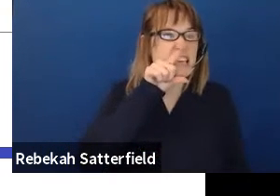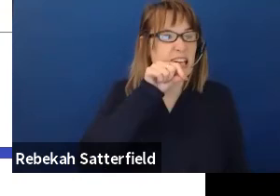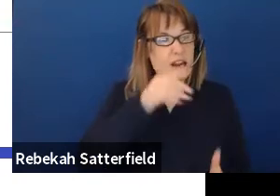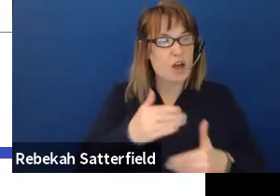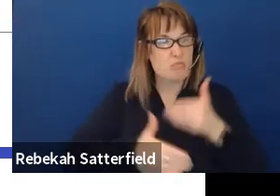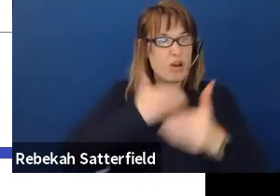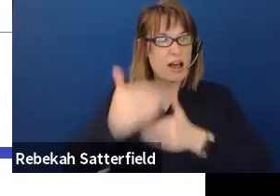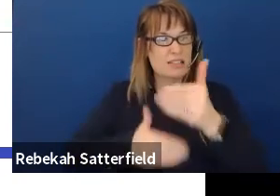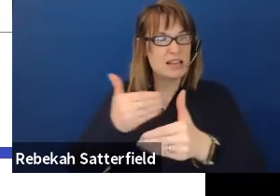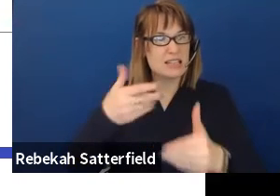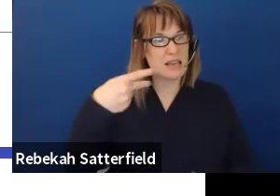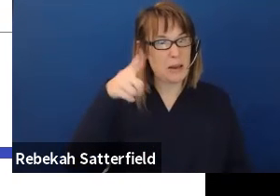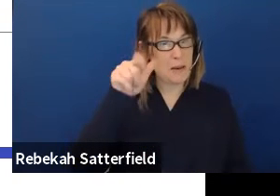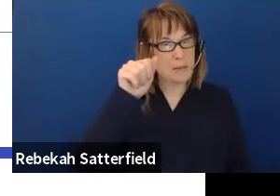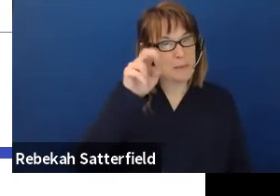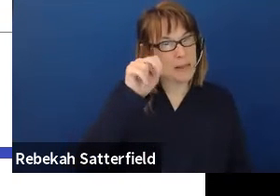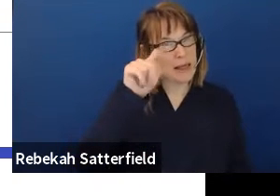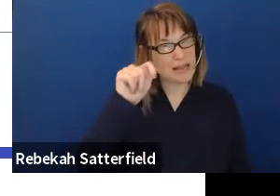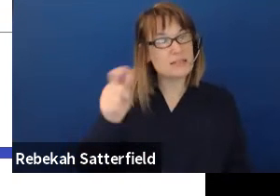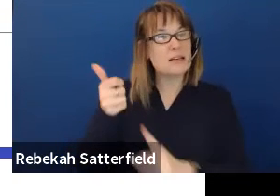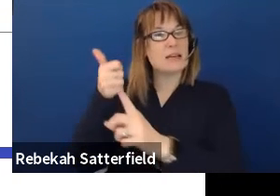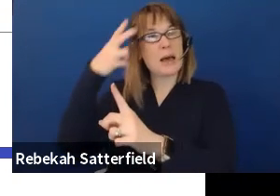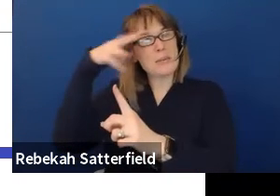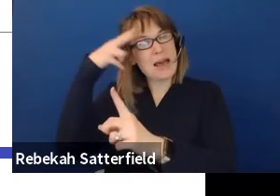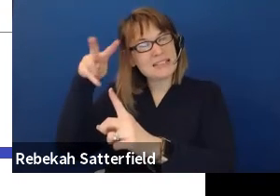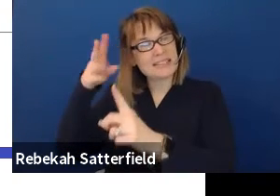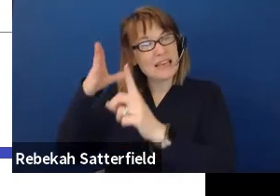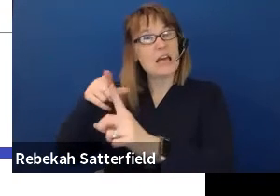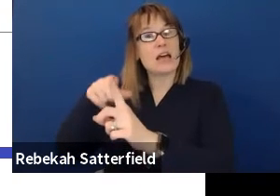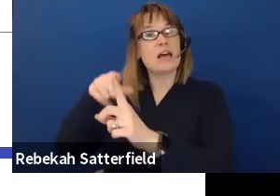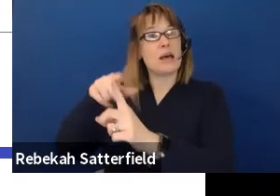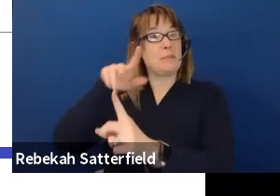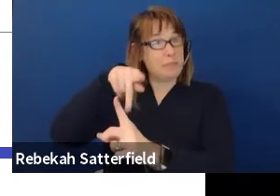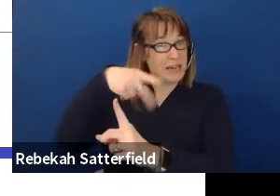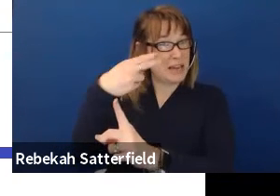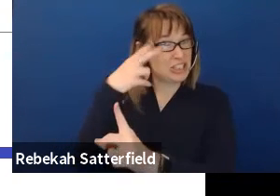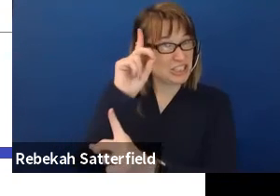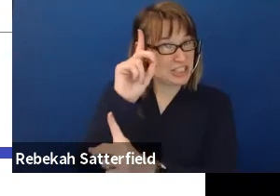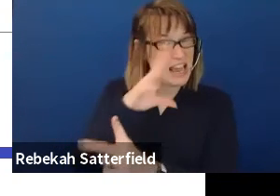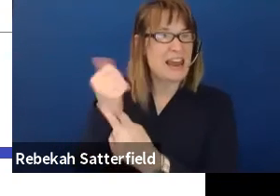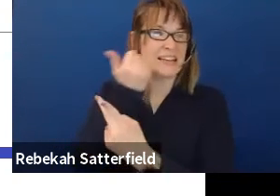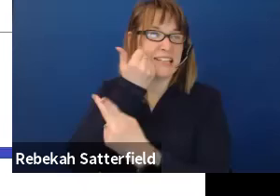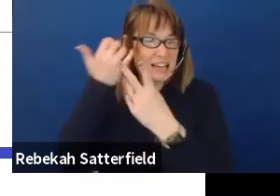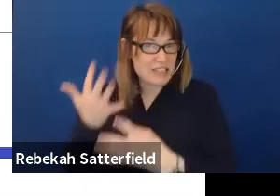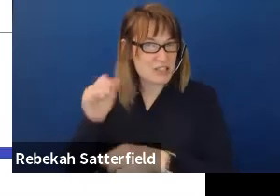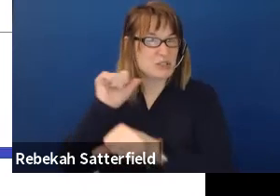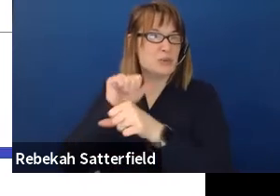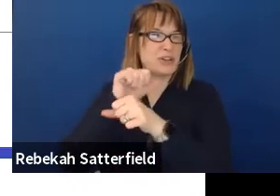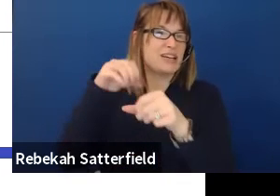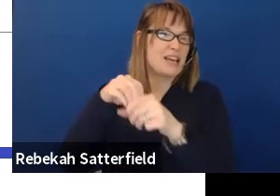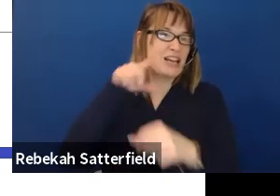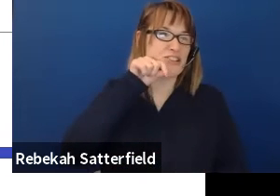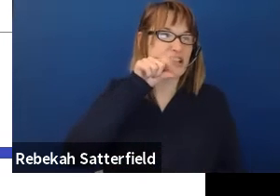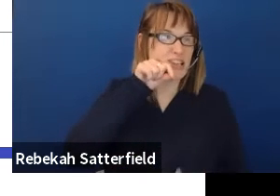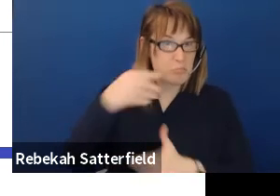this is a PhD in psychology and a dentist working at a chicken processing plant. Well, going to the doctor was a challenge